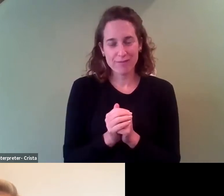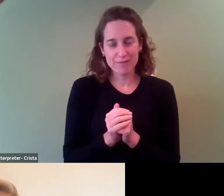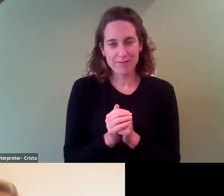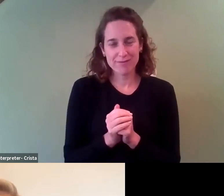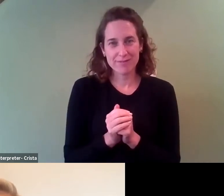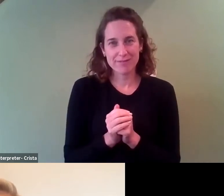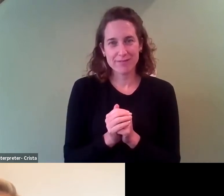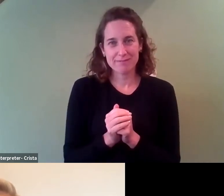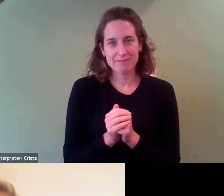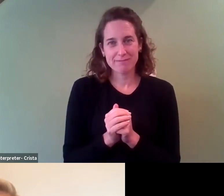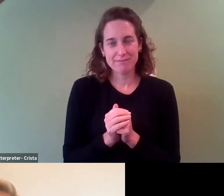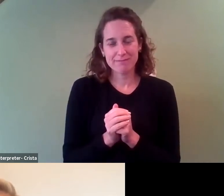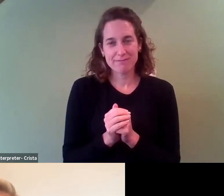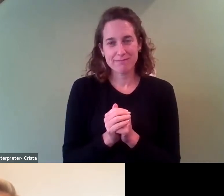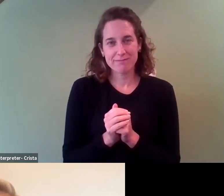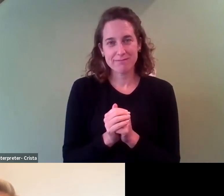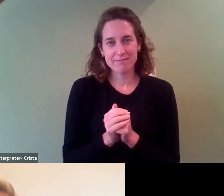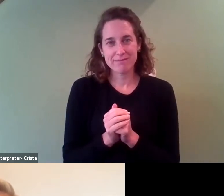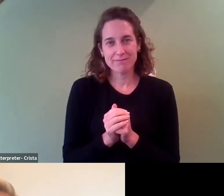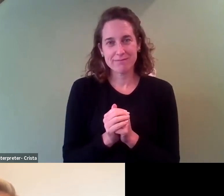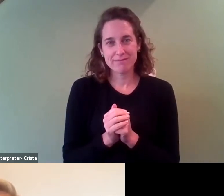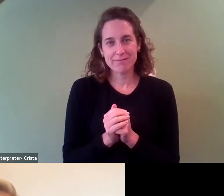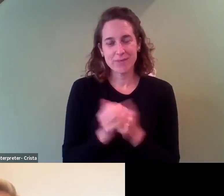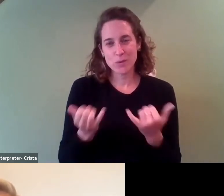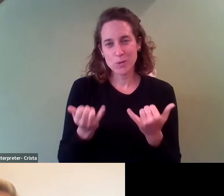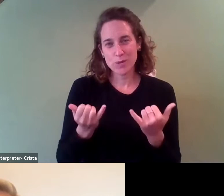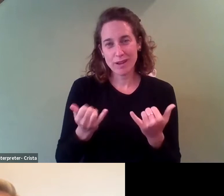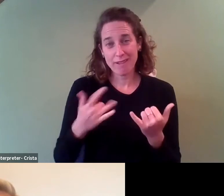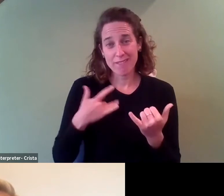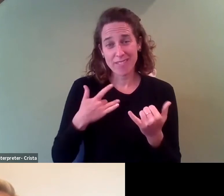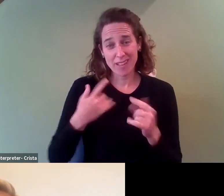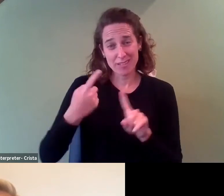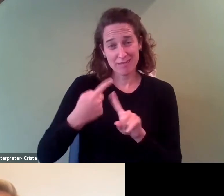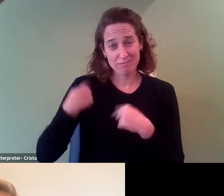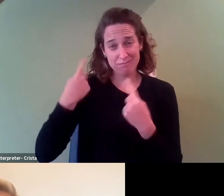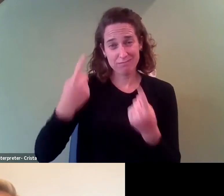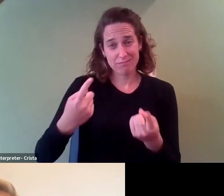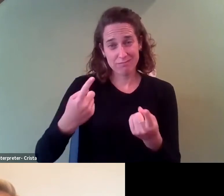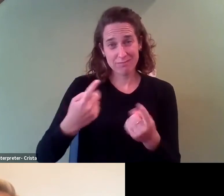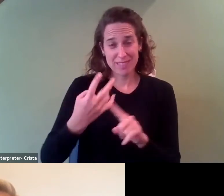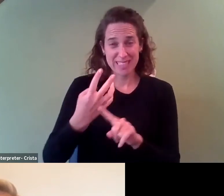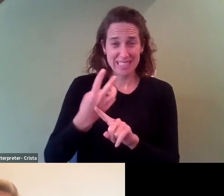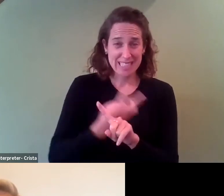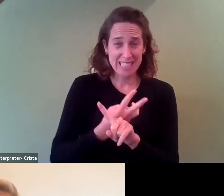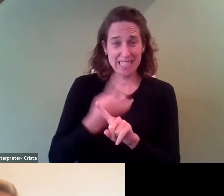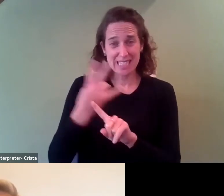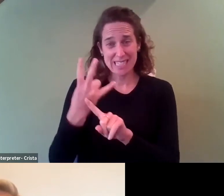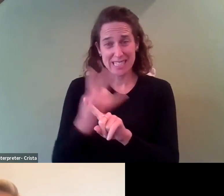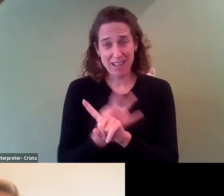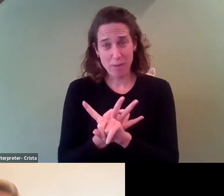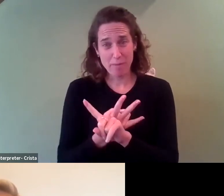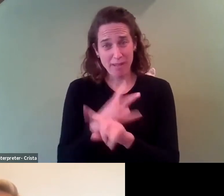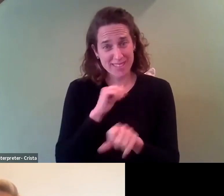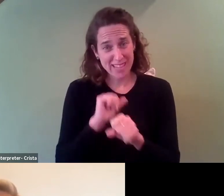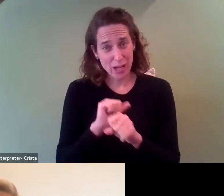it's definitely been, it doesn't really feel like it's been 6 months or 7 months, actually. I think I've